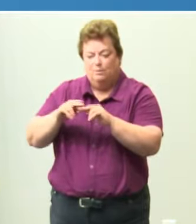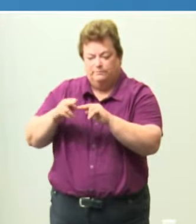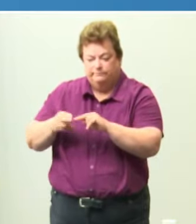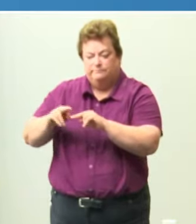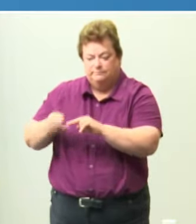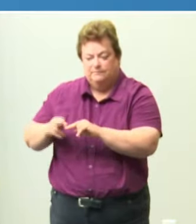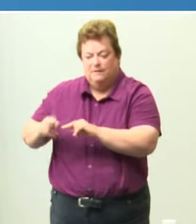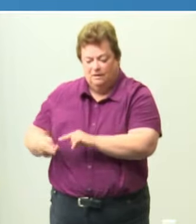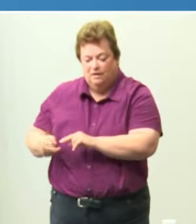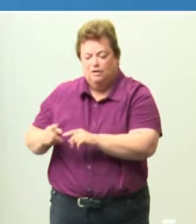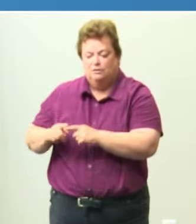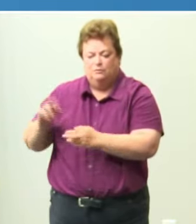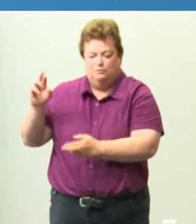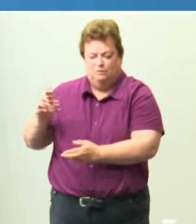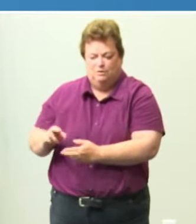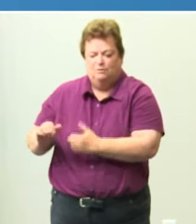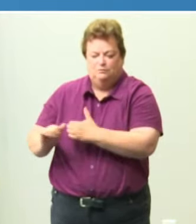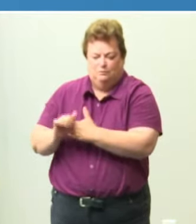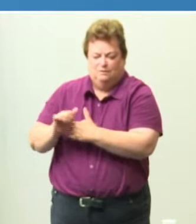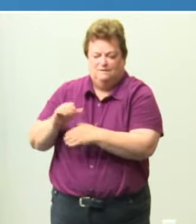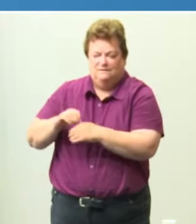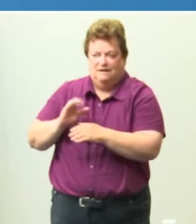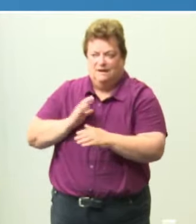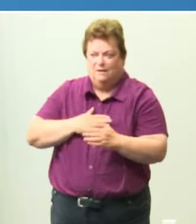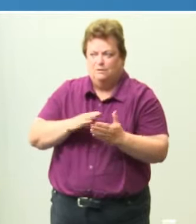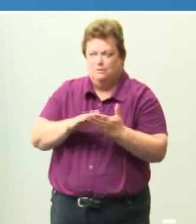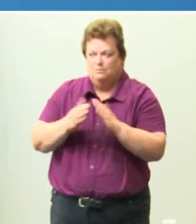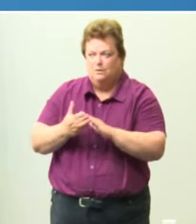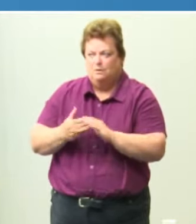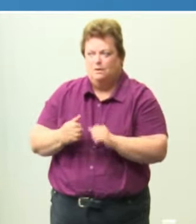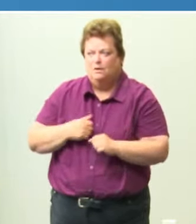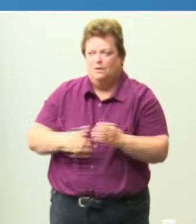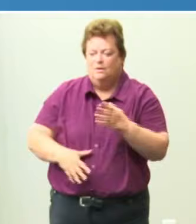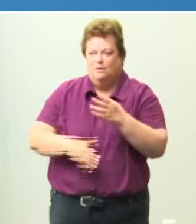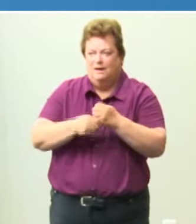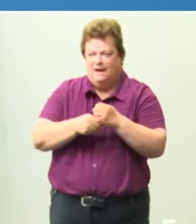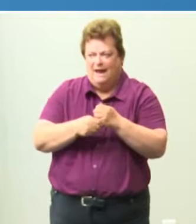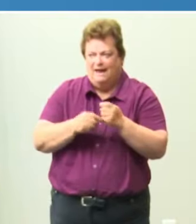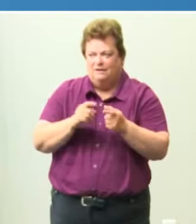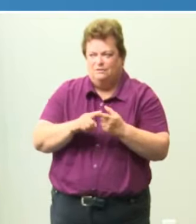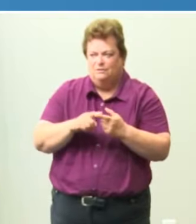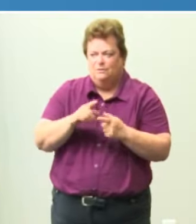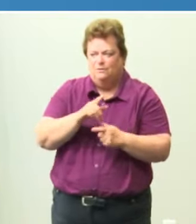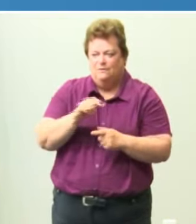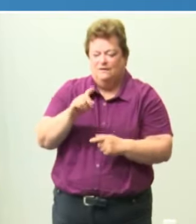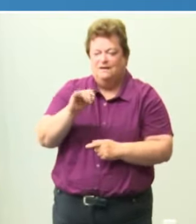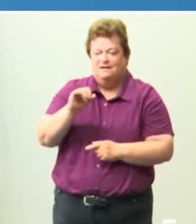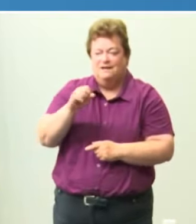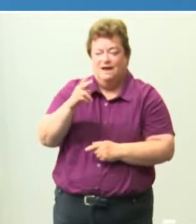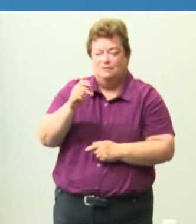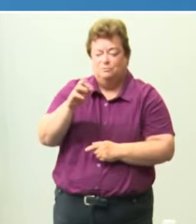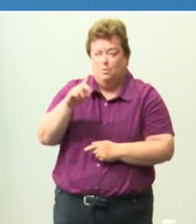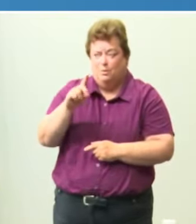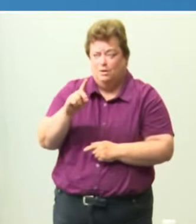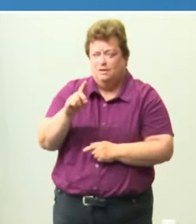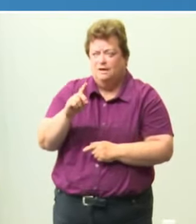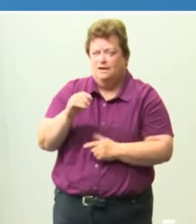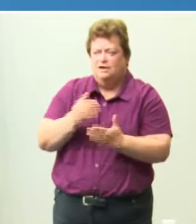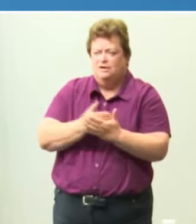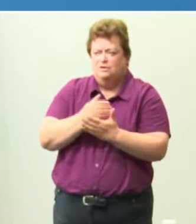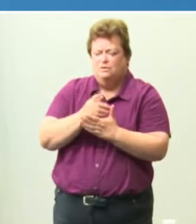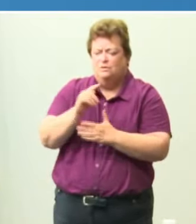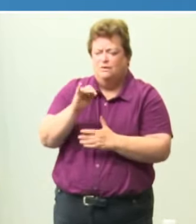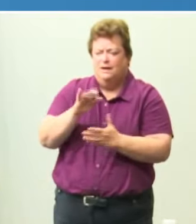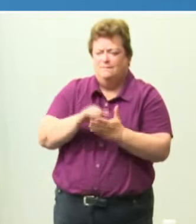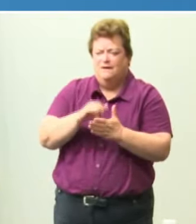reduce the risk in our community. Today, we added an enhancement to the COVID-19 dashboard. It's a new tab